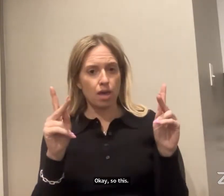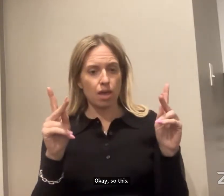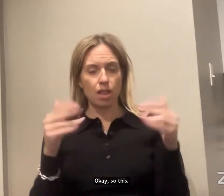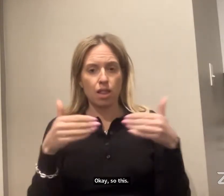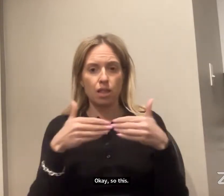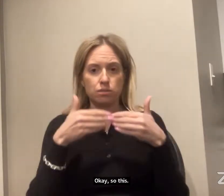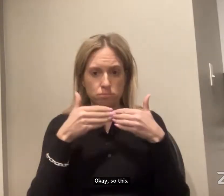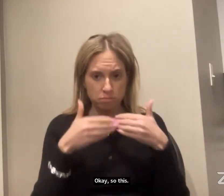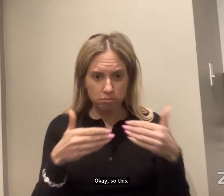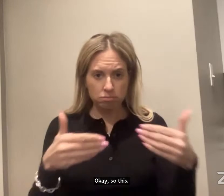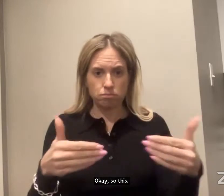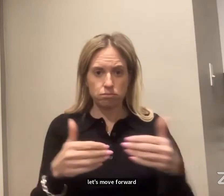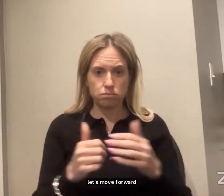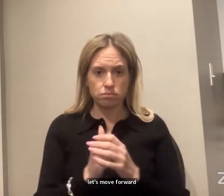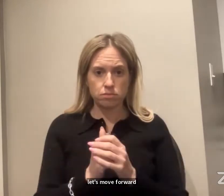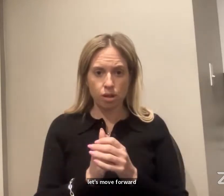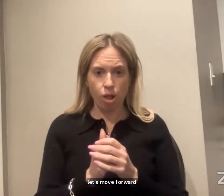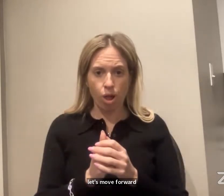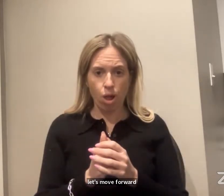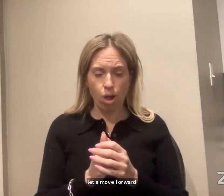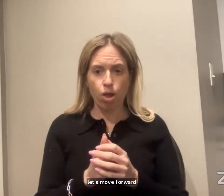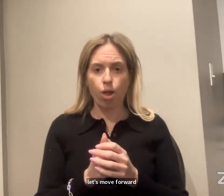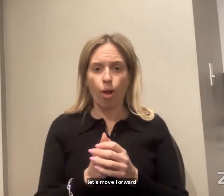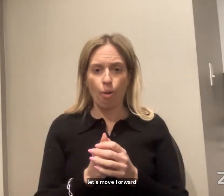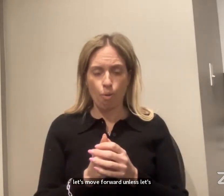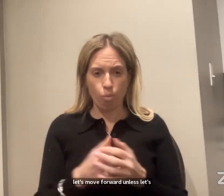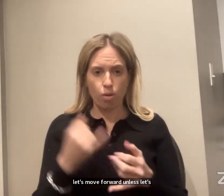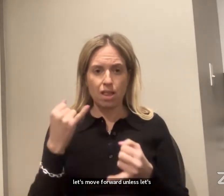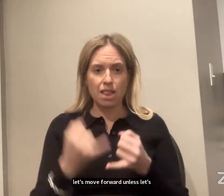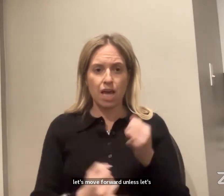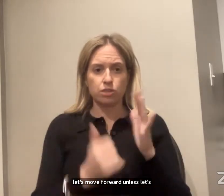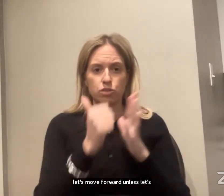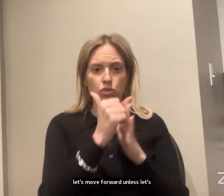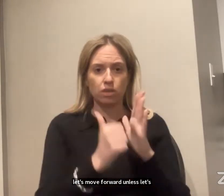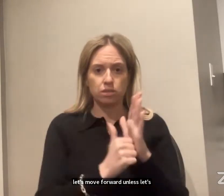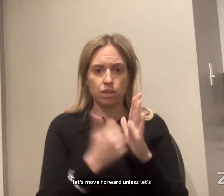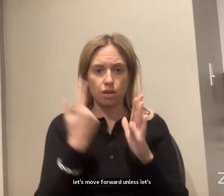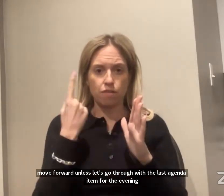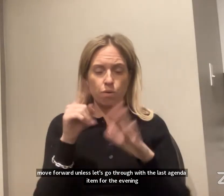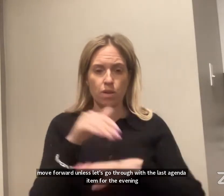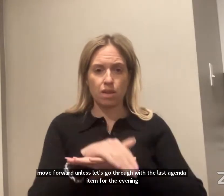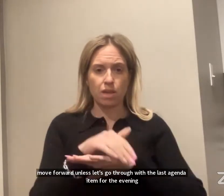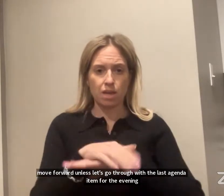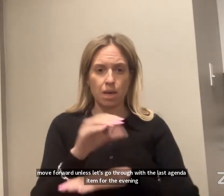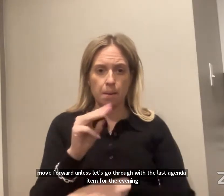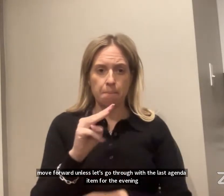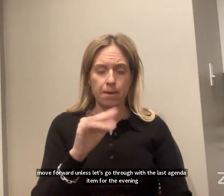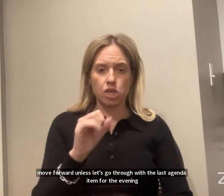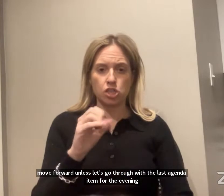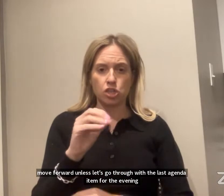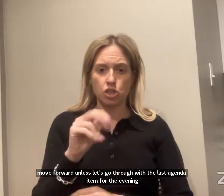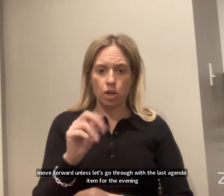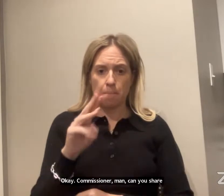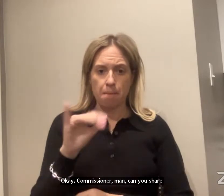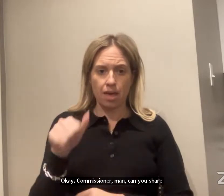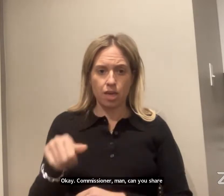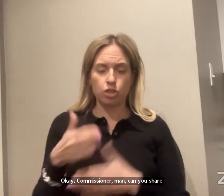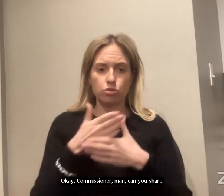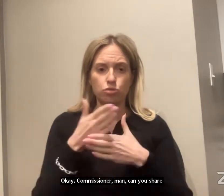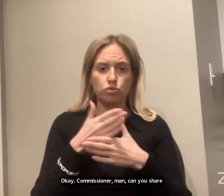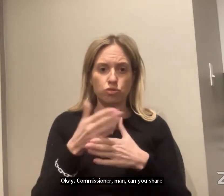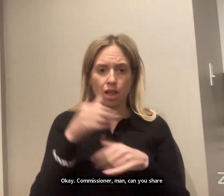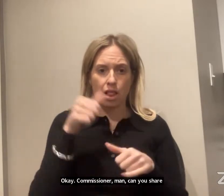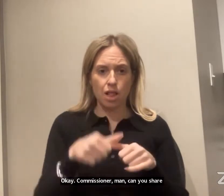let's go through with the last agenda item for the evening. Okay, Commissioner May, can you share the letter that